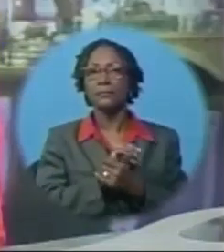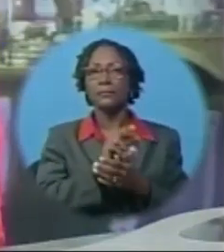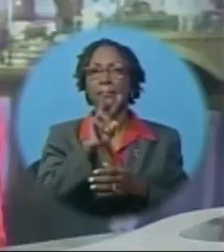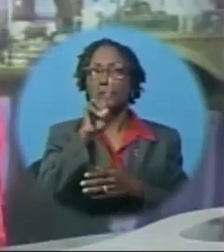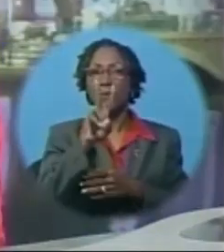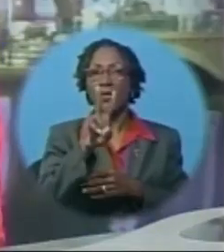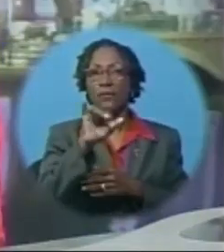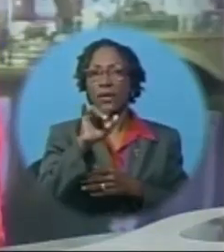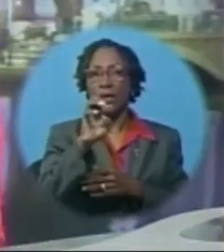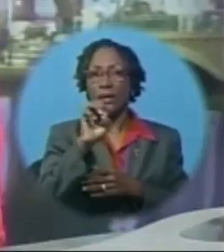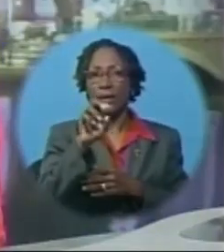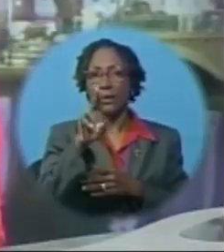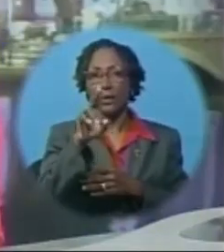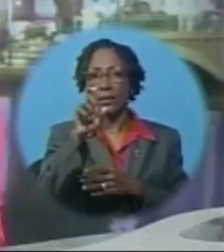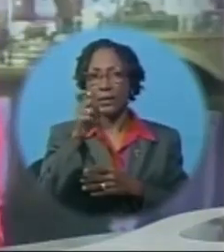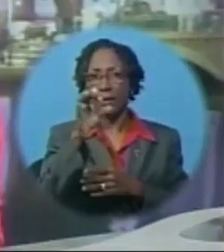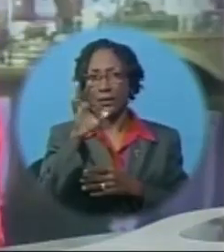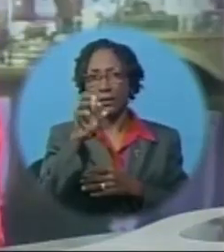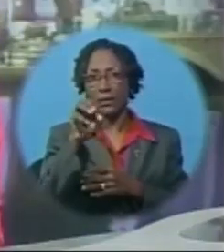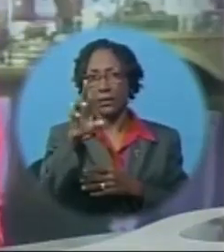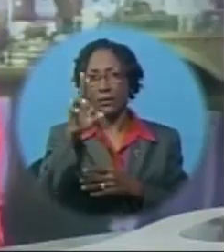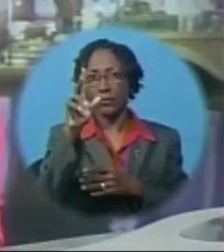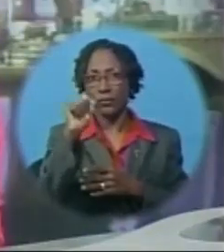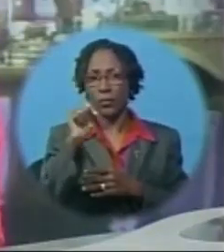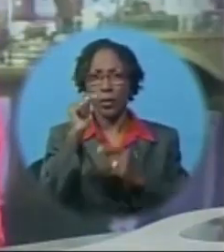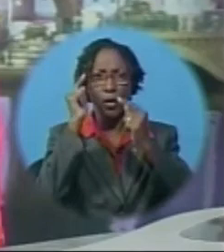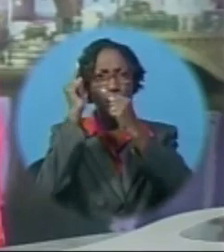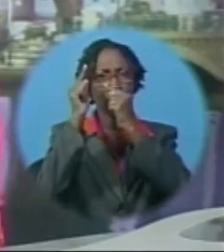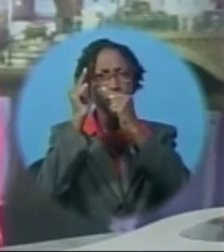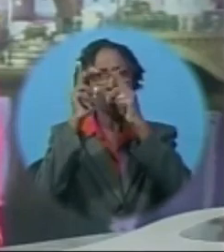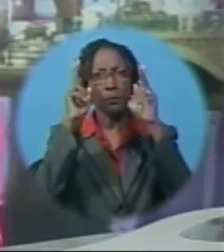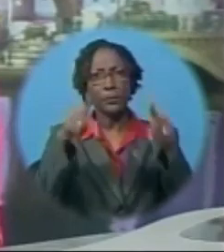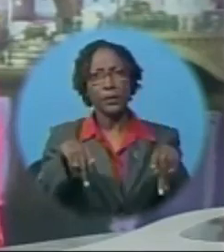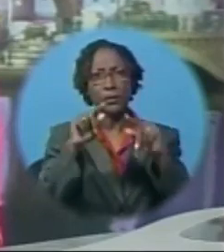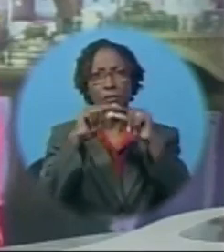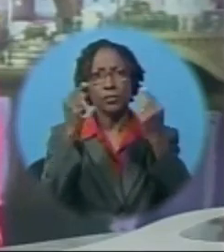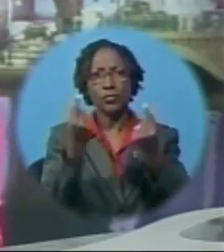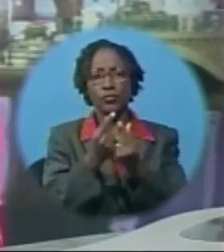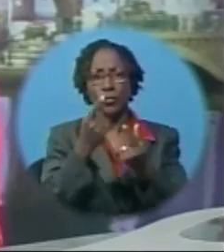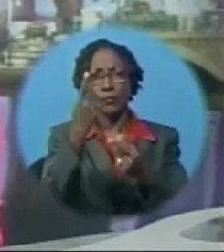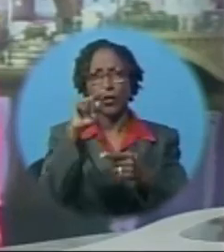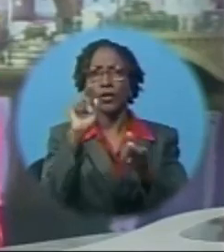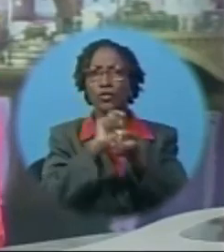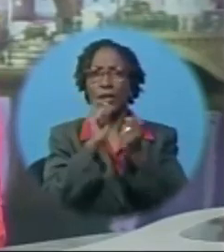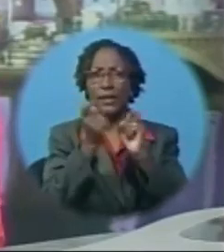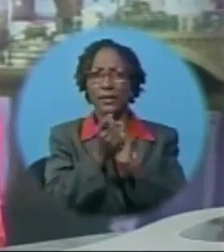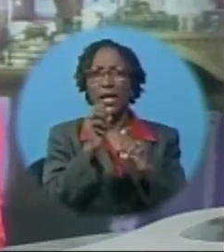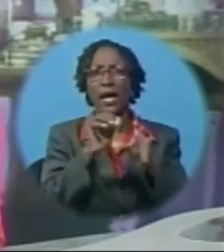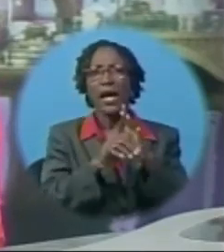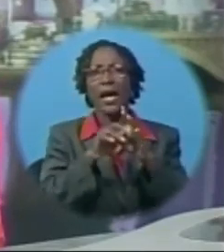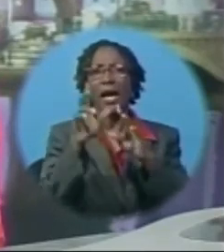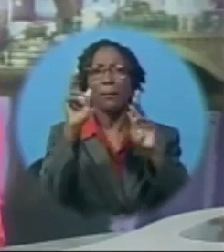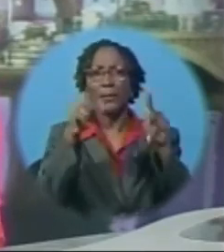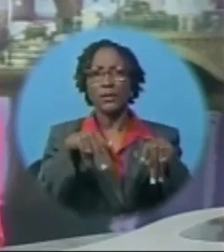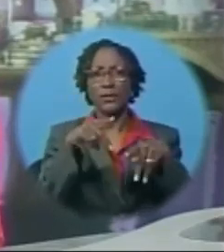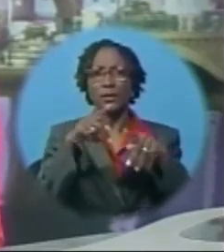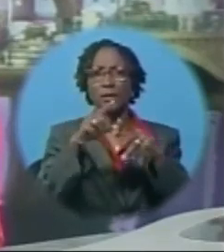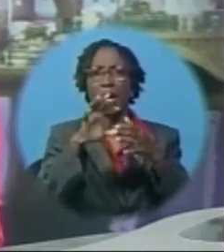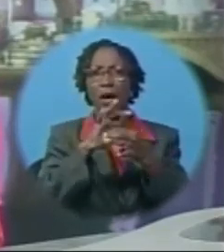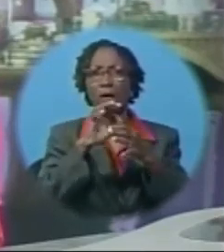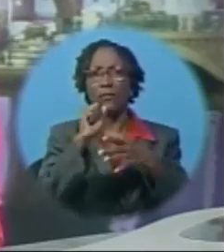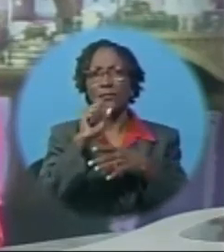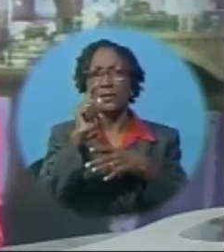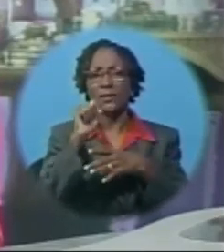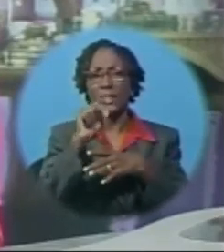The Viewfort Concerned Citizens Coalition for Change and the Concerned Citizens of St. Lucia staged another